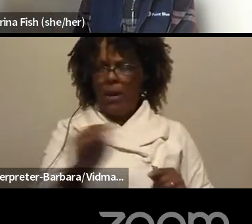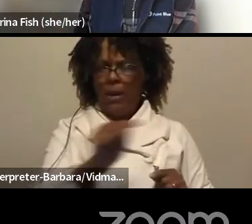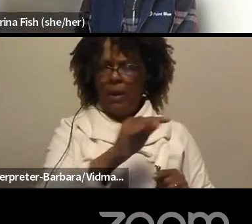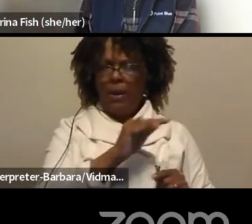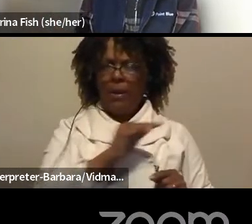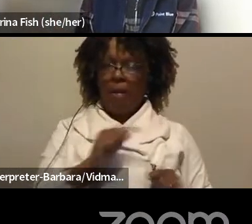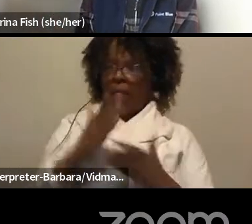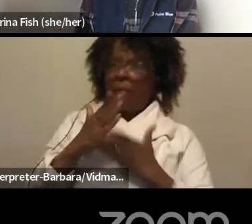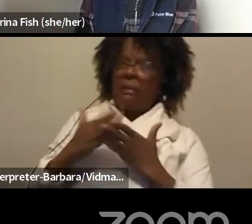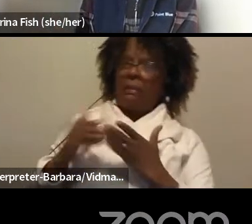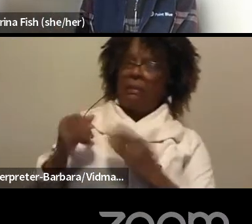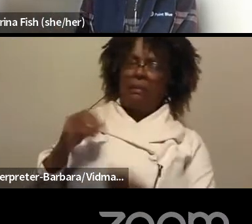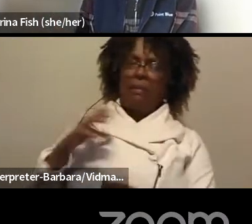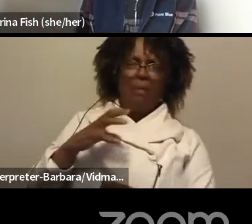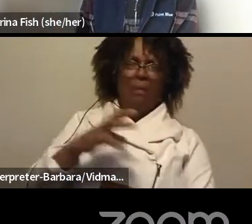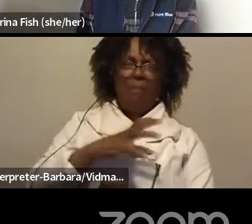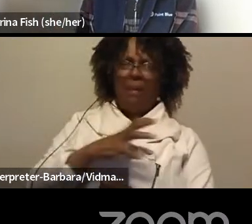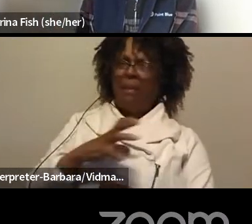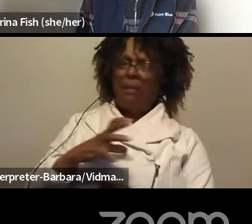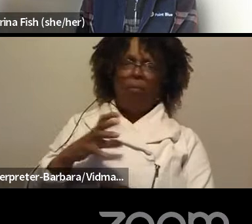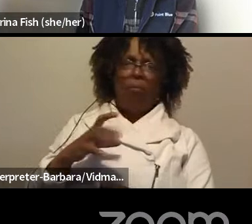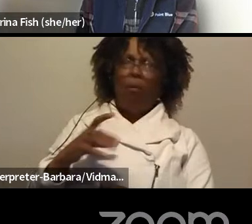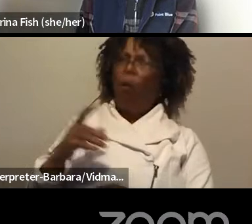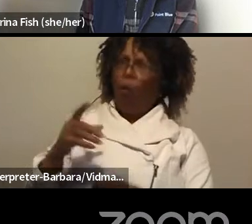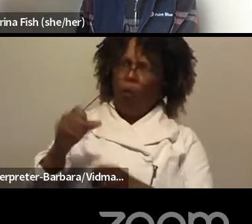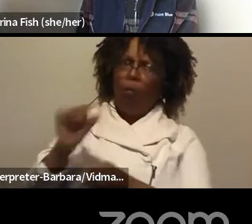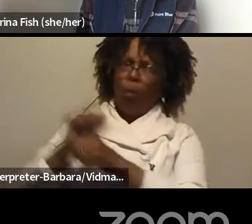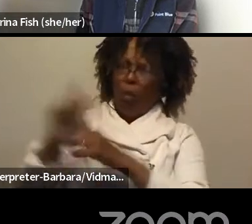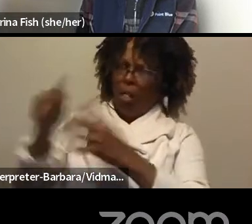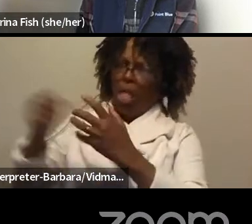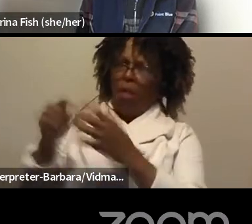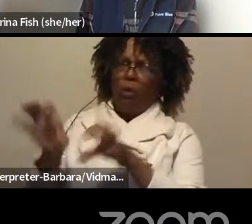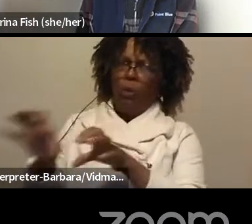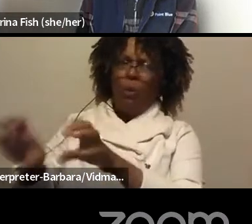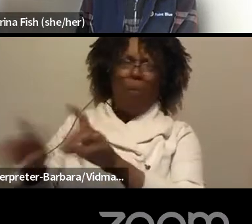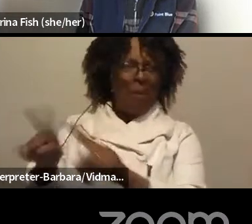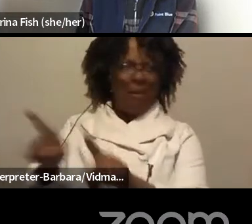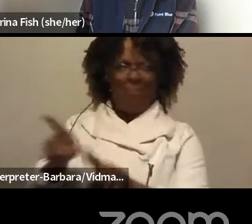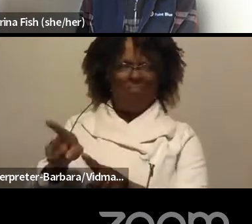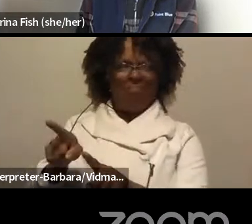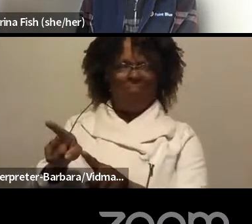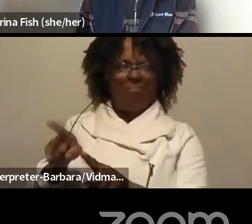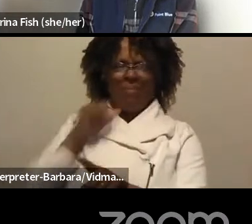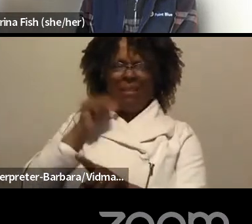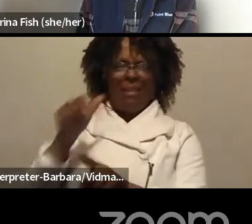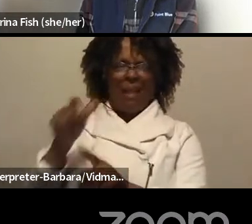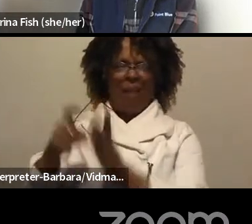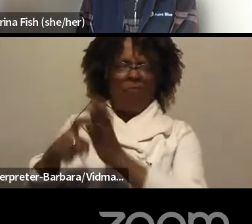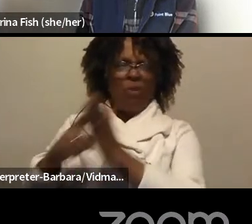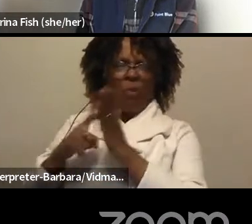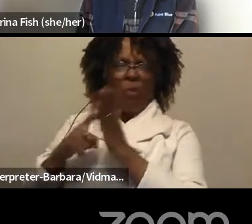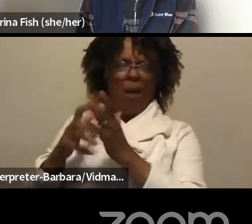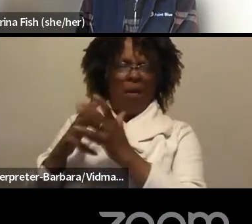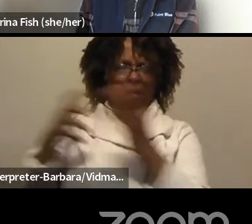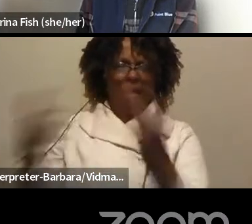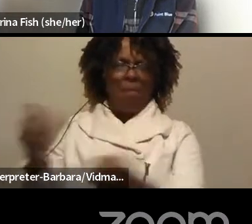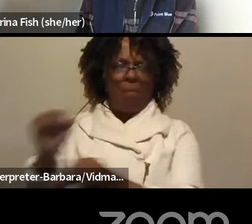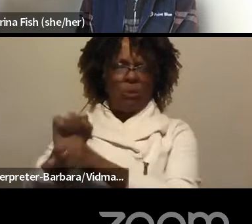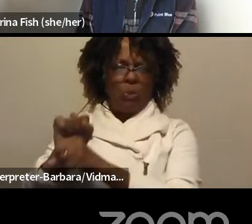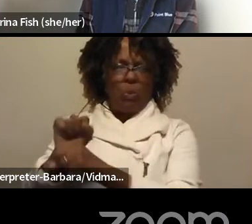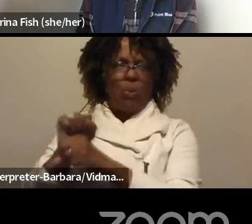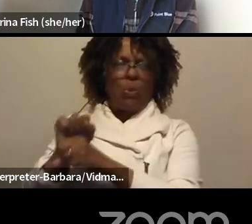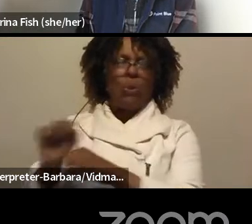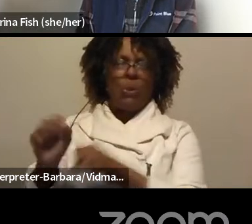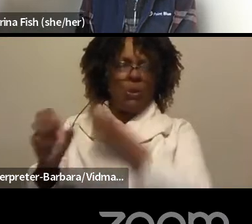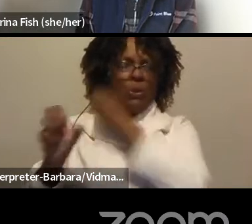was just like, I don't want to know. I came here to do a job, and that's what I came to do. But